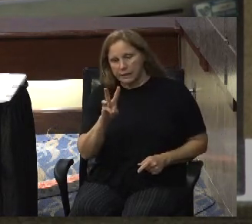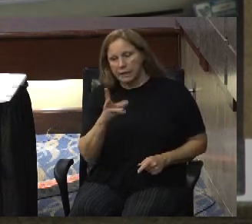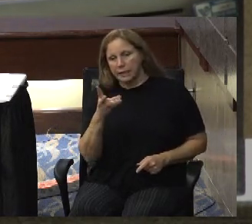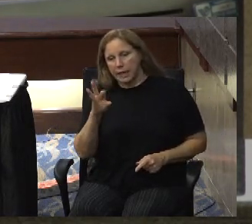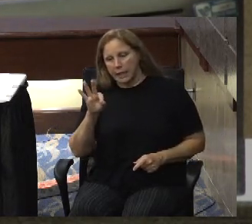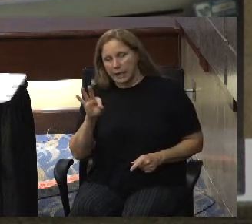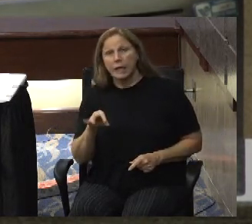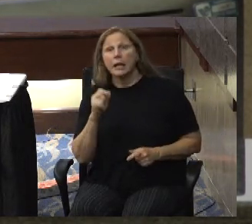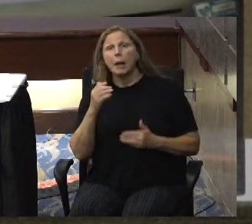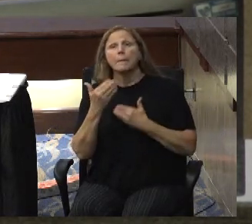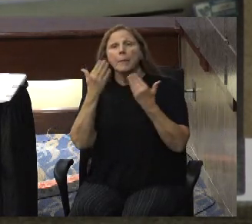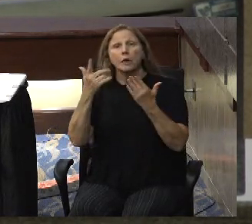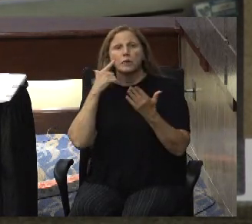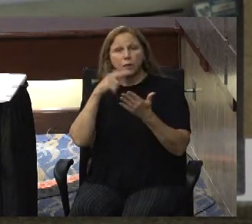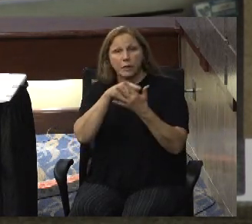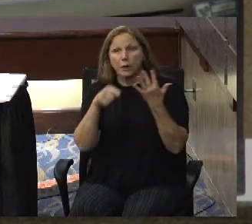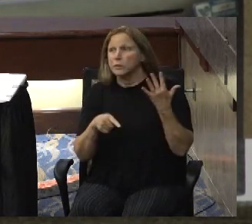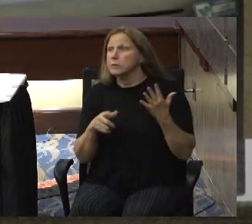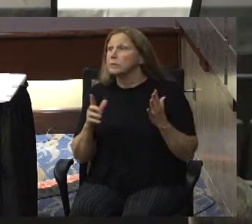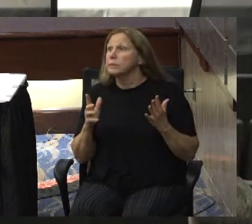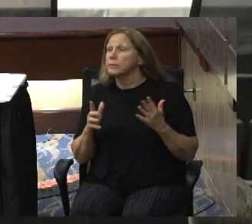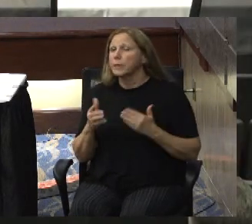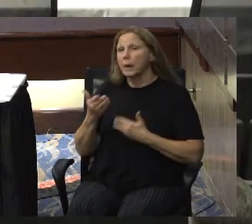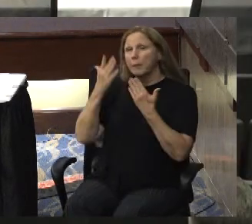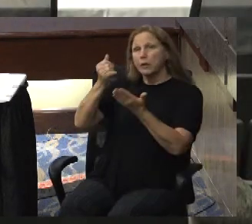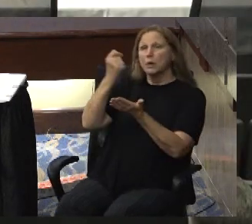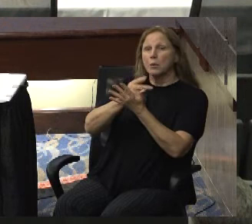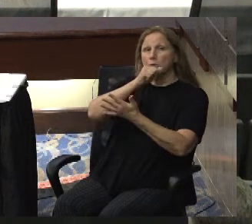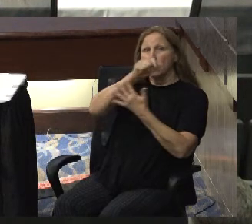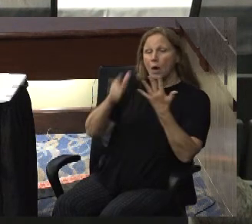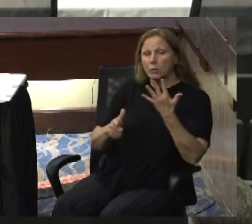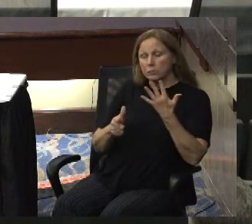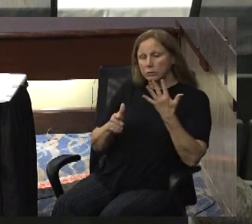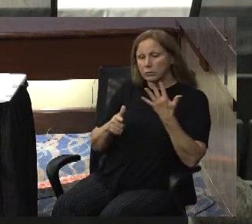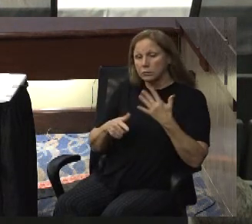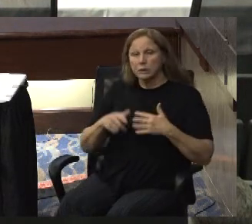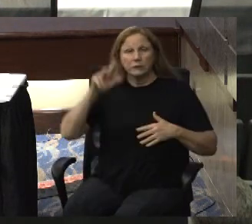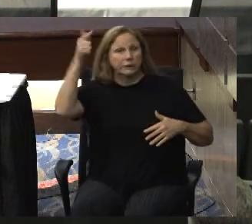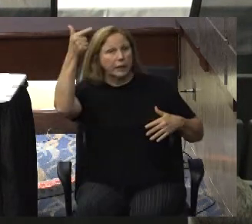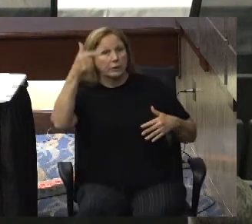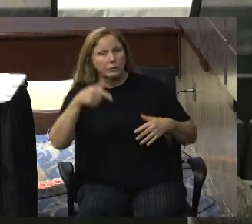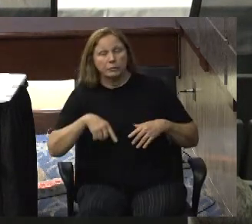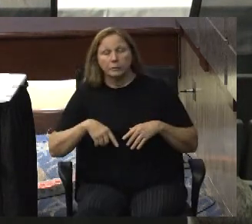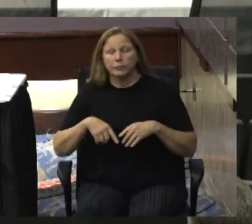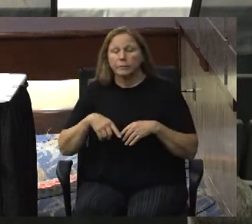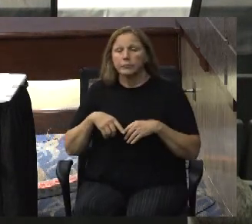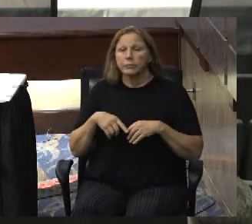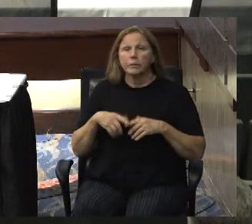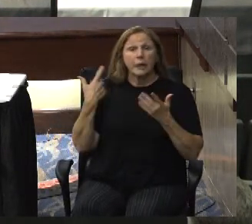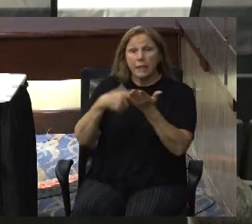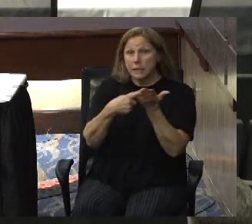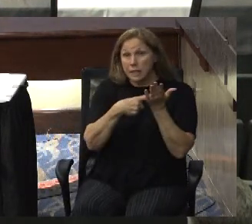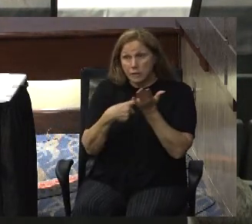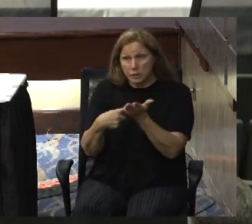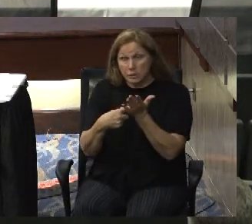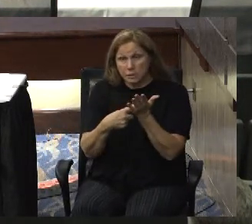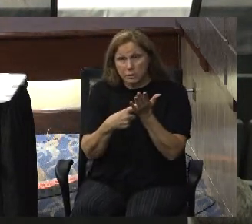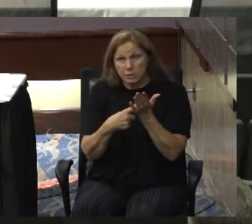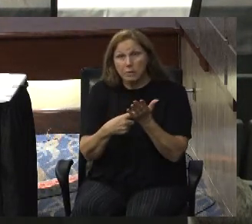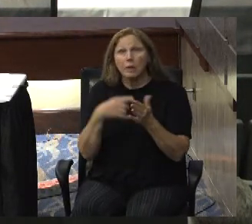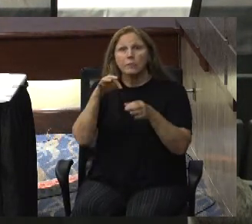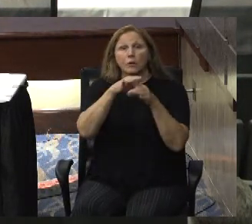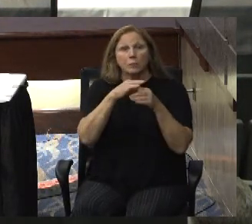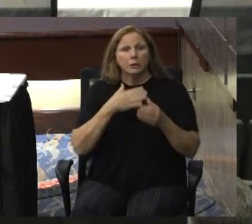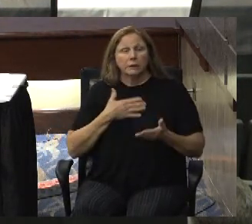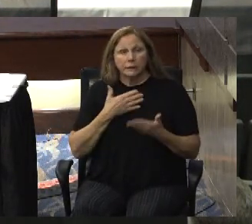Is there a motion on the consent agenda? Motion for approval on consent agenda. Second. Any discussion? Please poll the